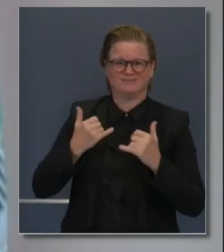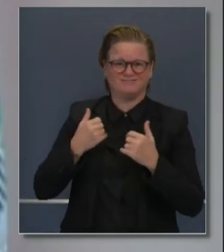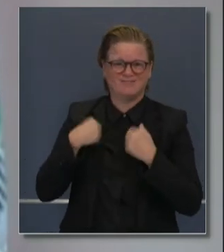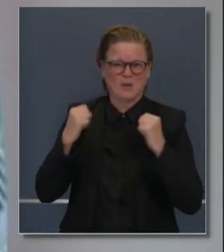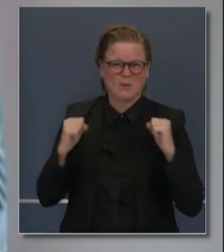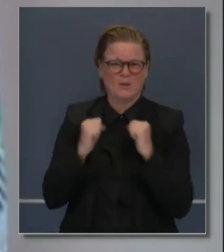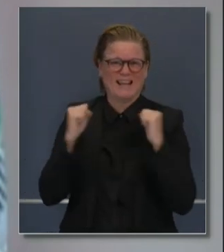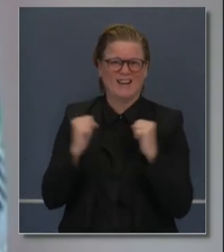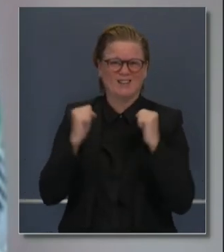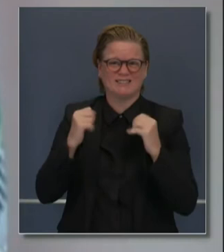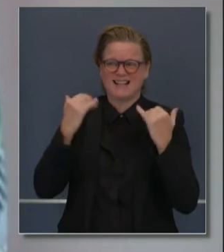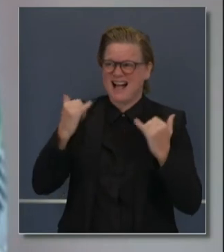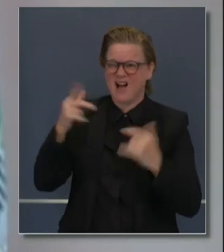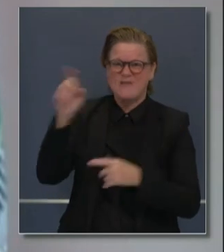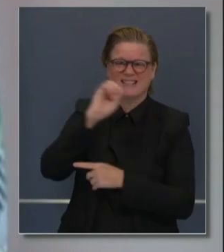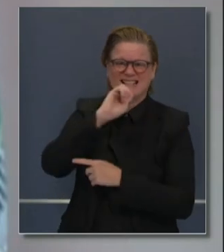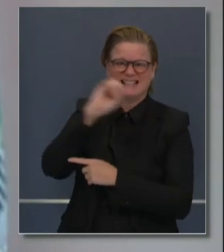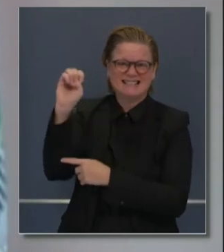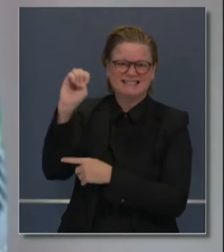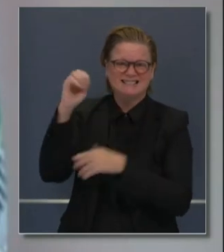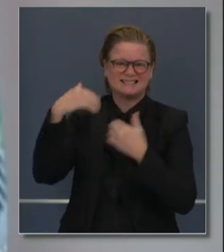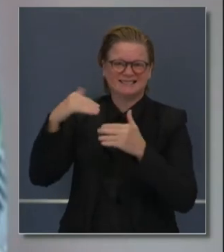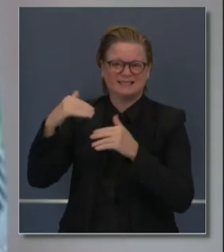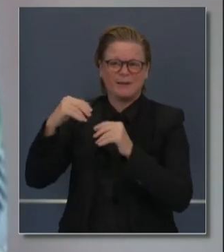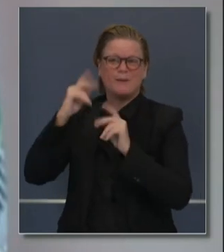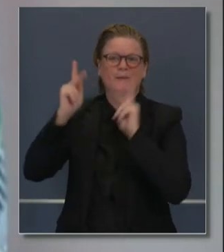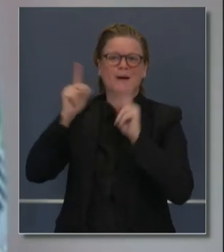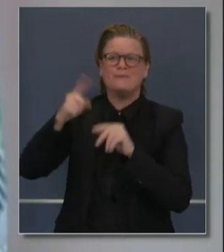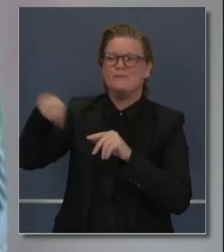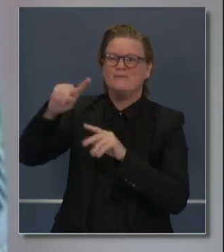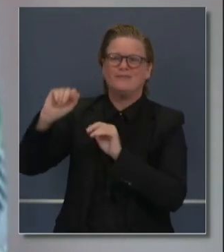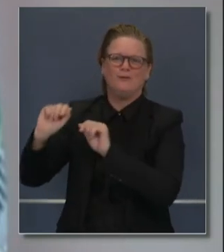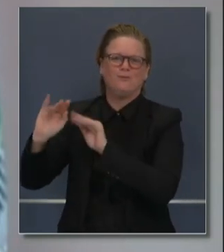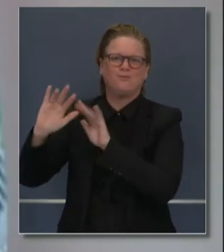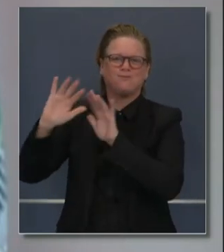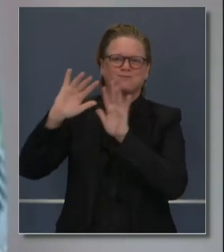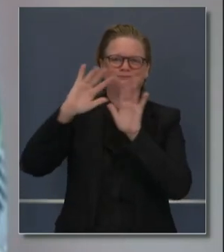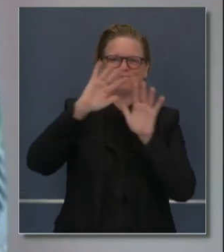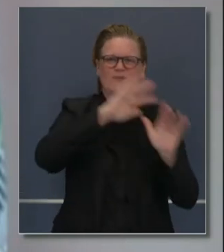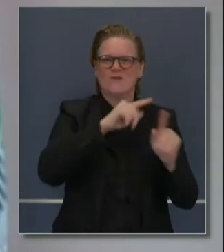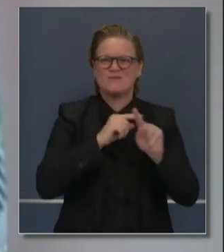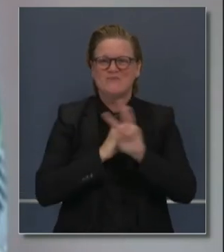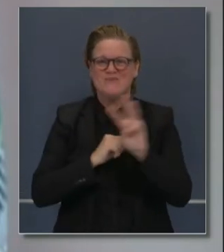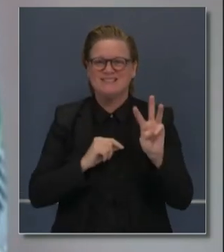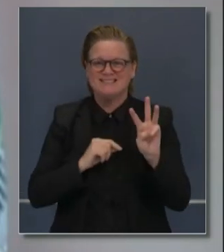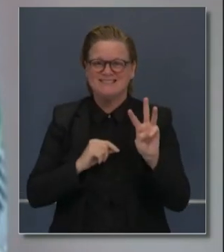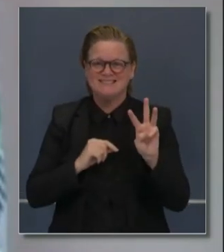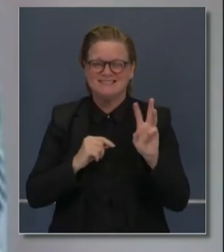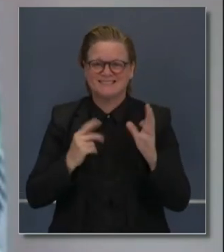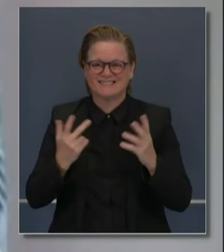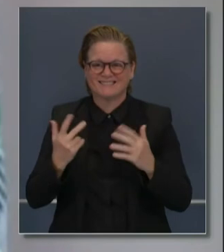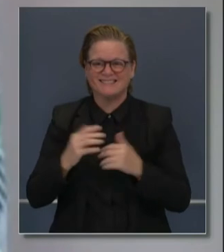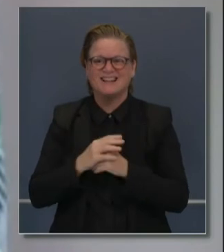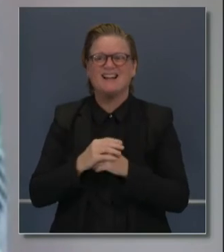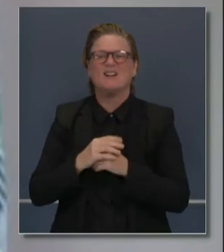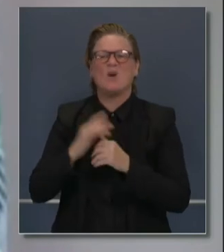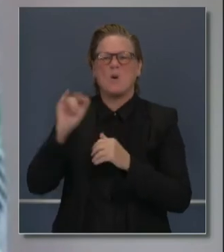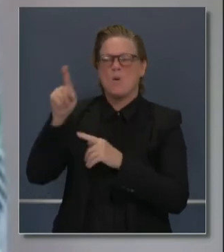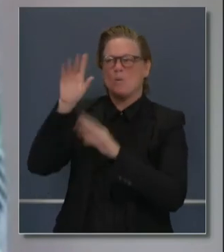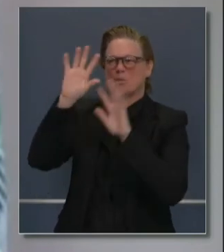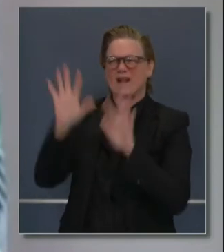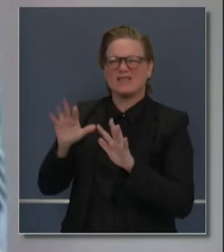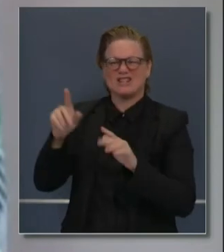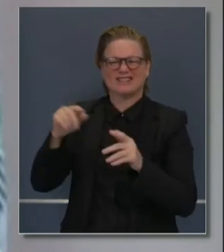had been sort of in the eastern part of the Midwest, now moving to the western part of the Midwest, really knocking